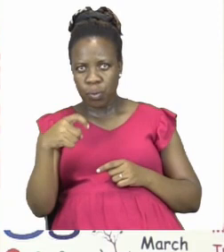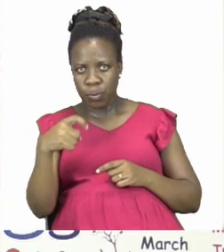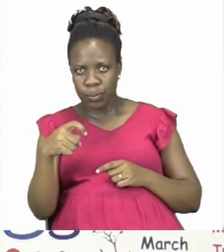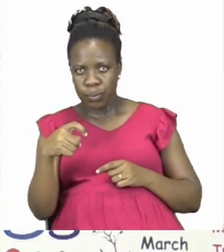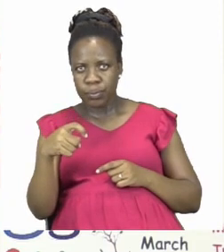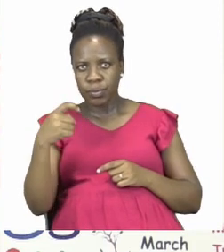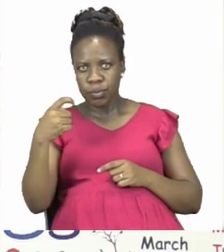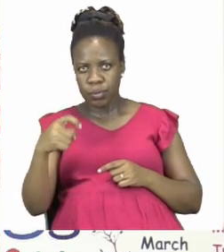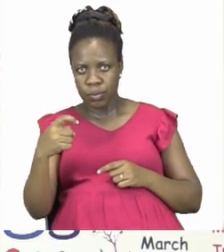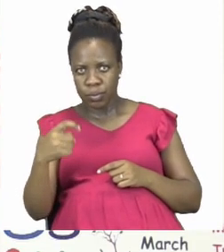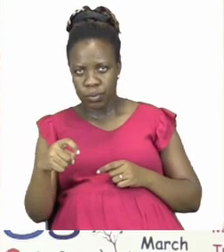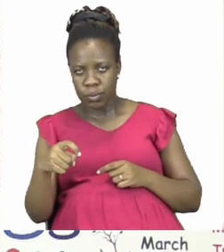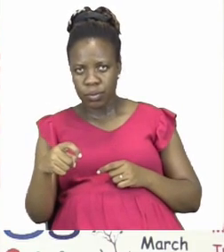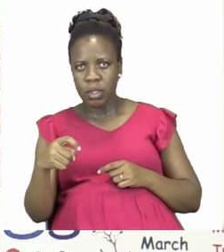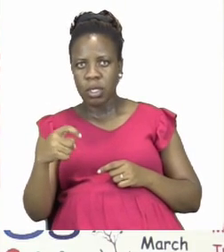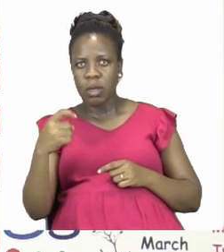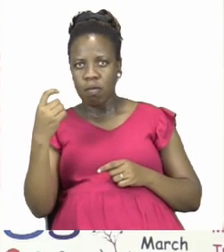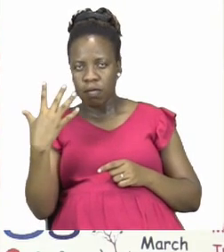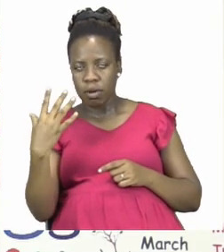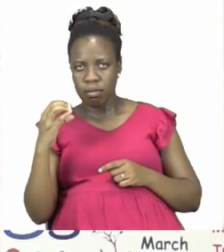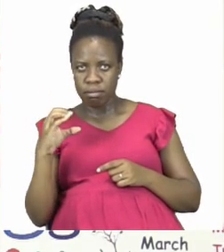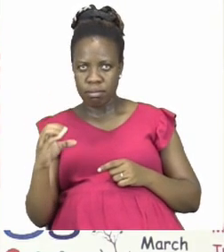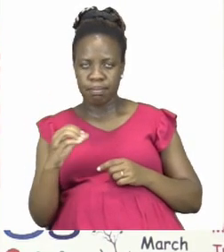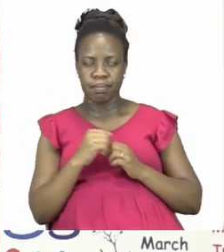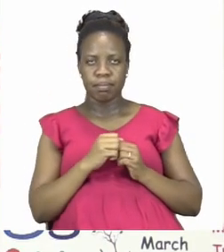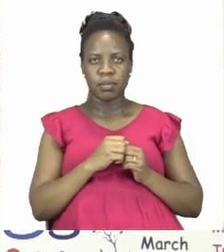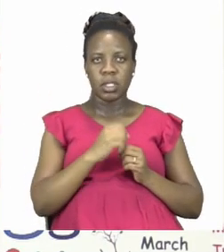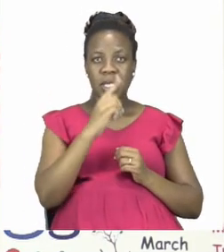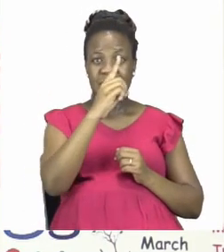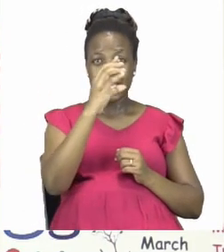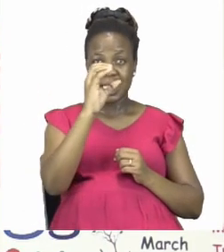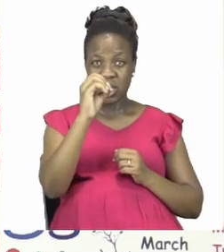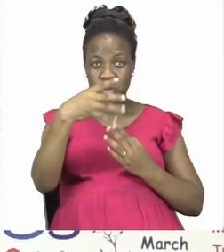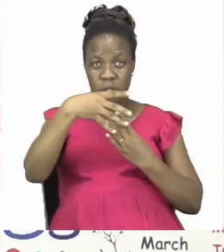right, so now you see here we have the $10, and here we have